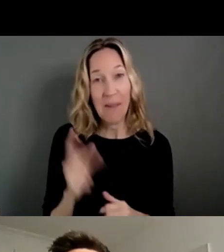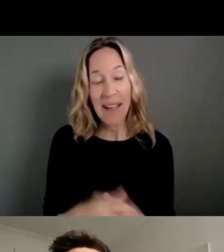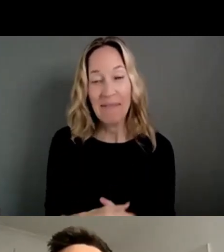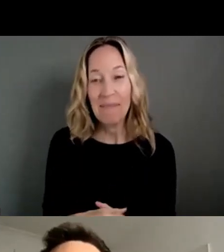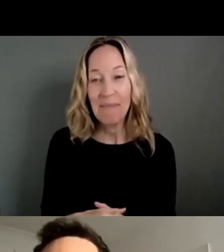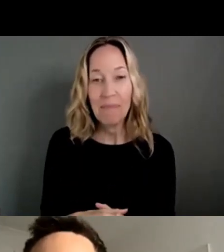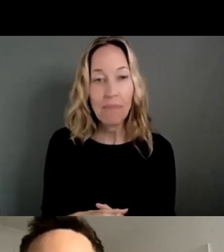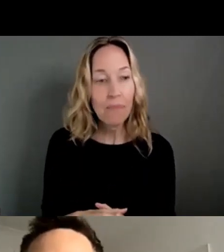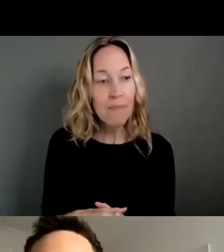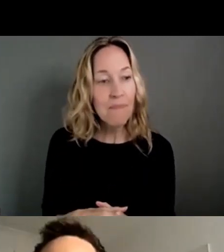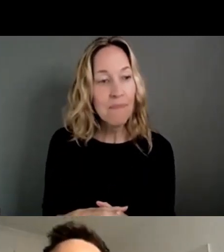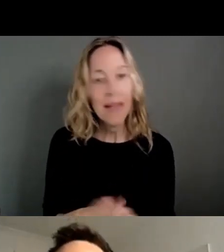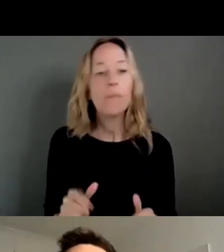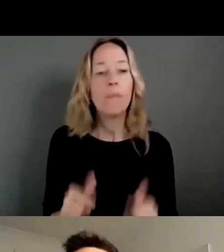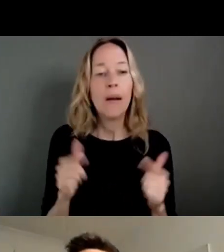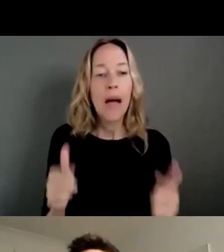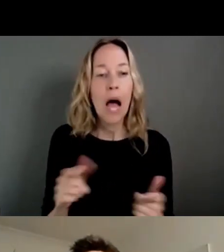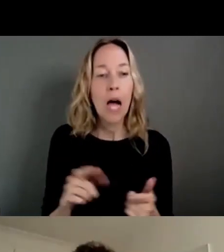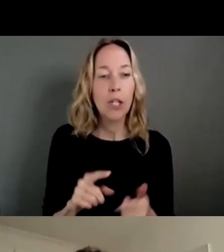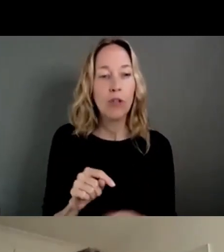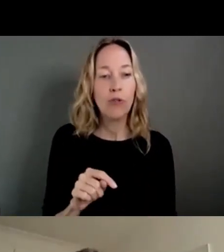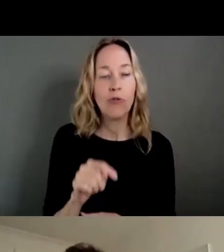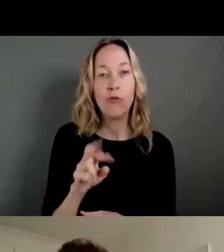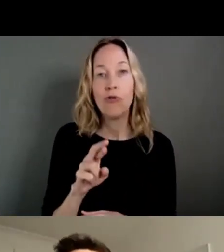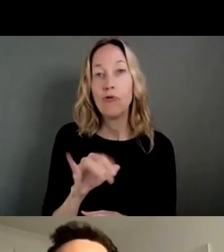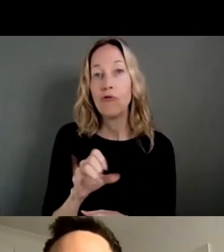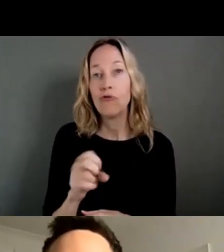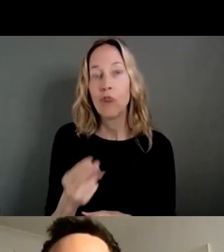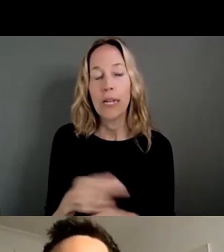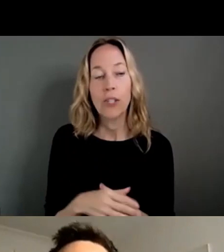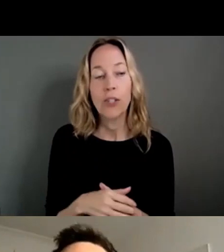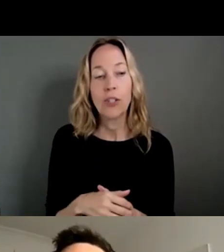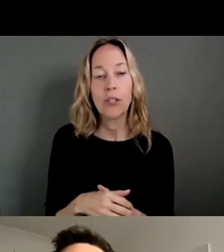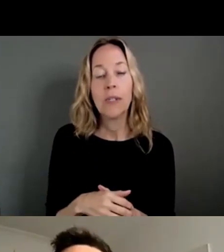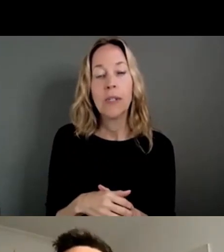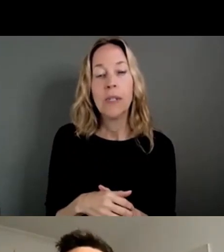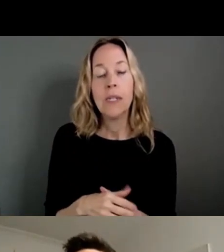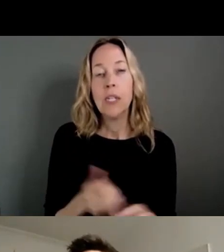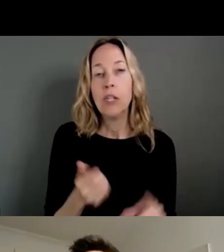Should we pass it off to Trish to share from the agent's perspective?